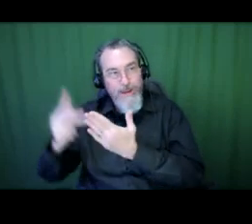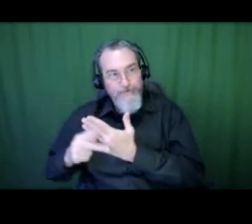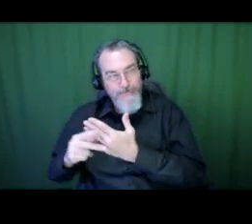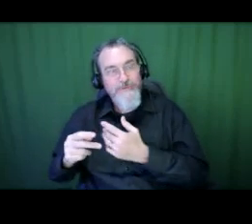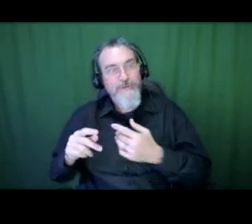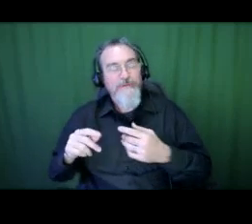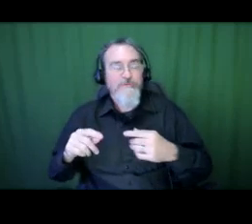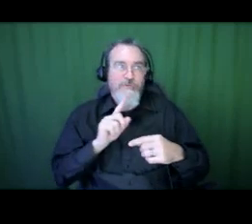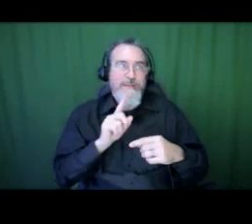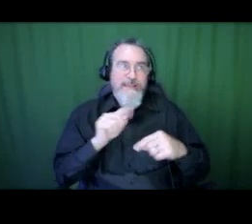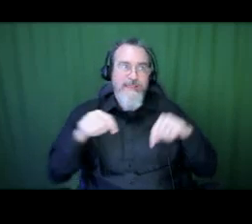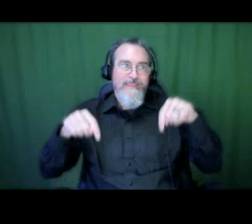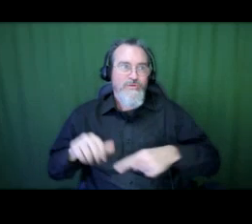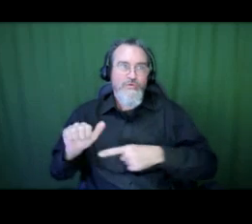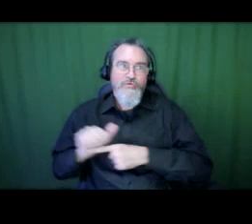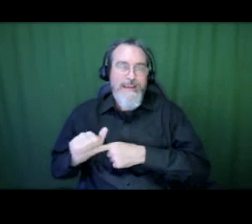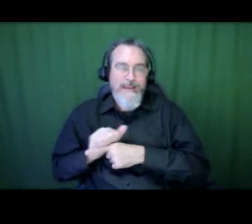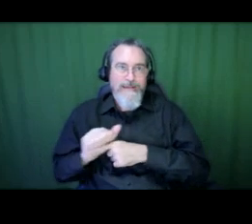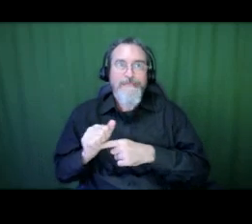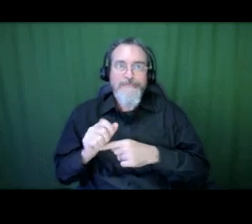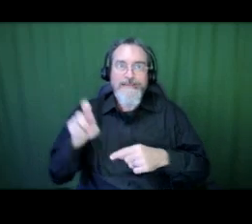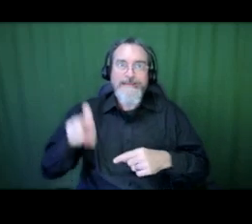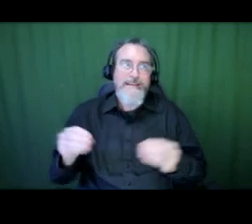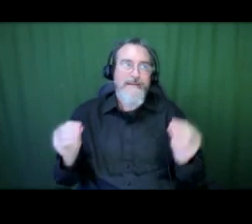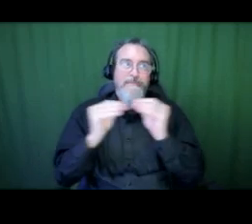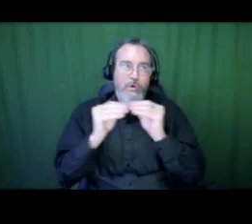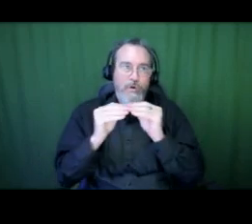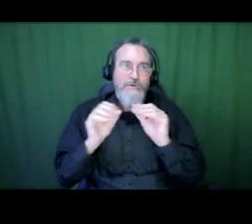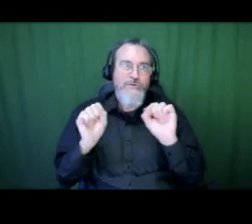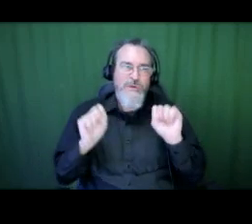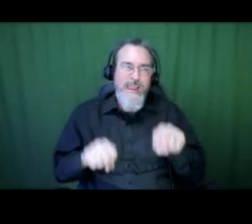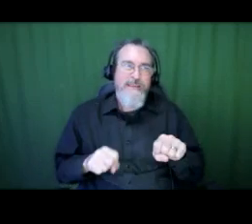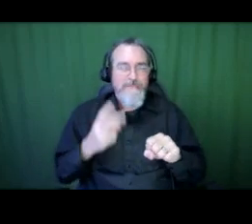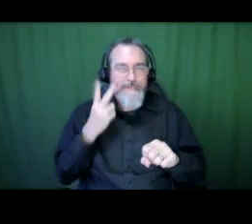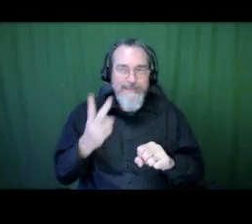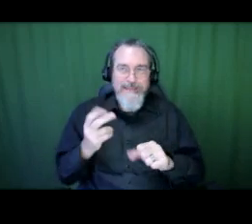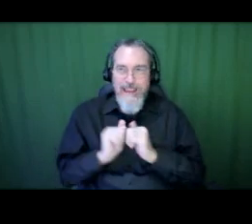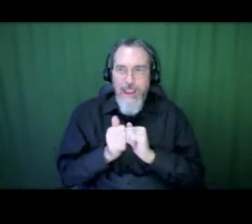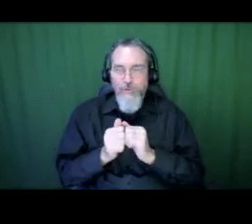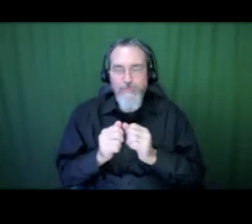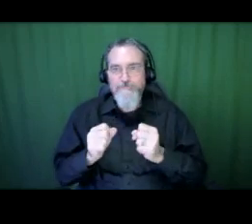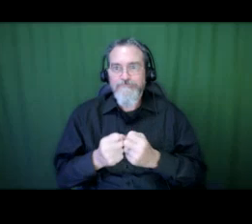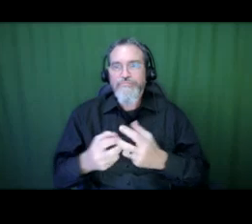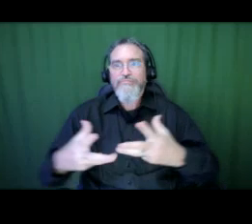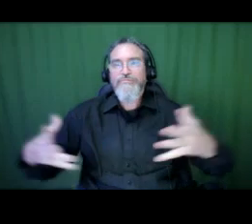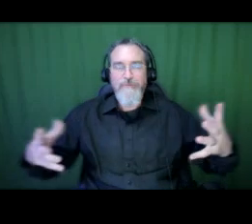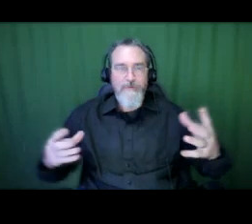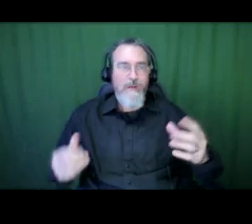like this. And so we're looking forward to seeing how this model could also potentially be replicated for other tribes across the country too.